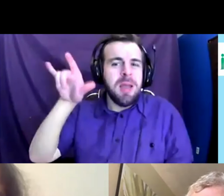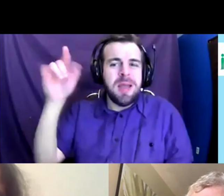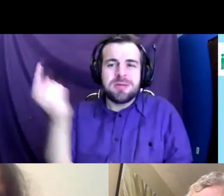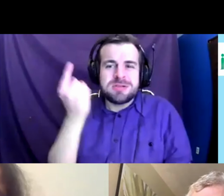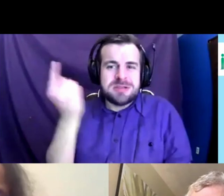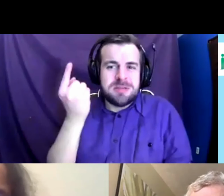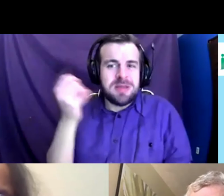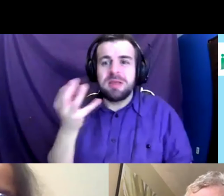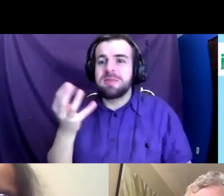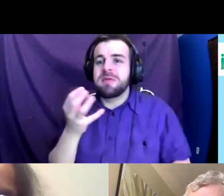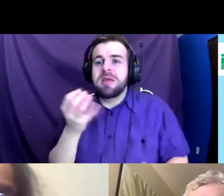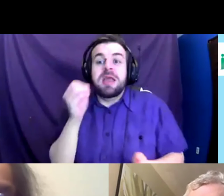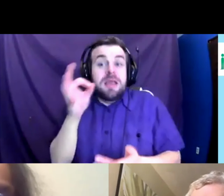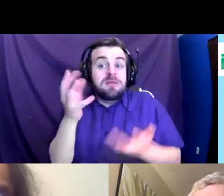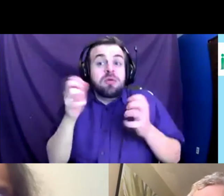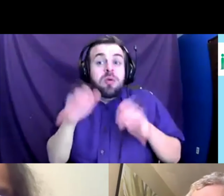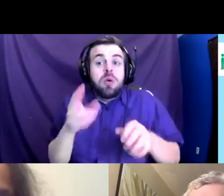the machine.